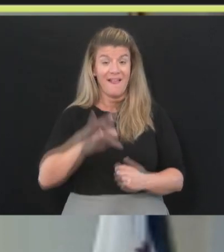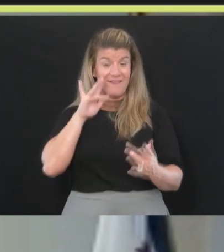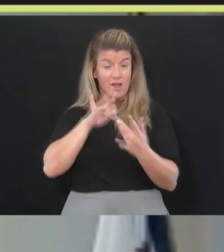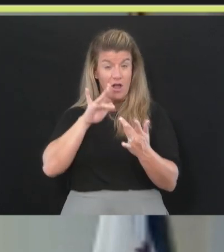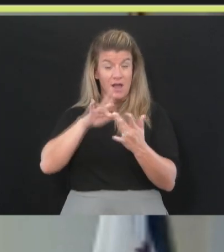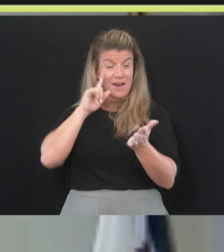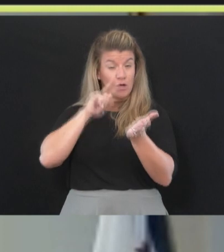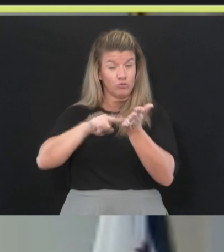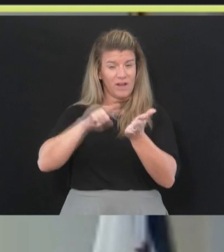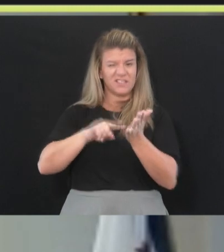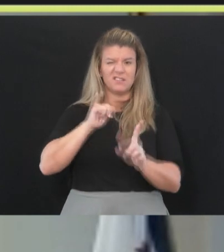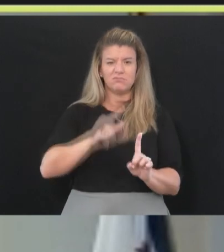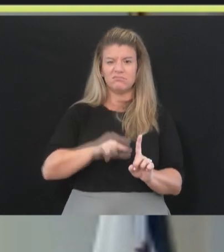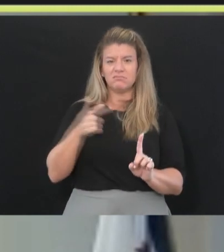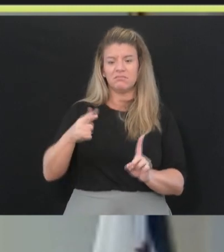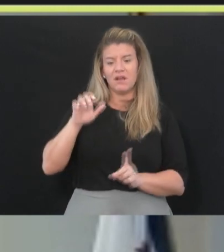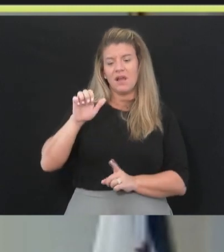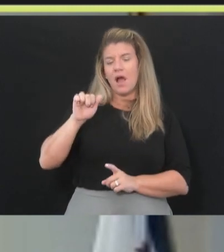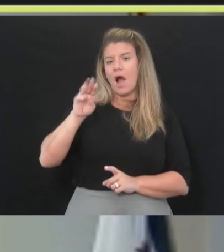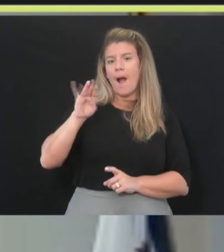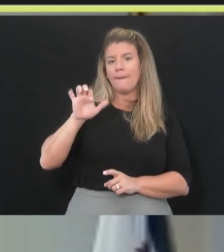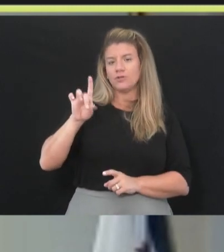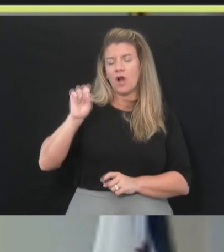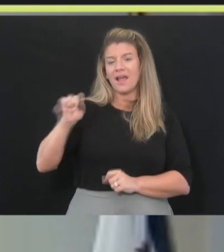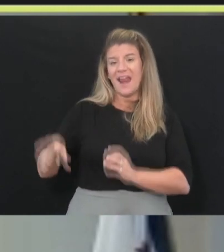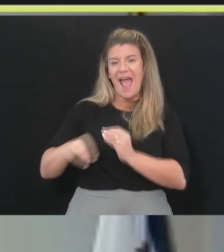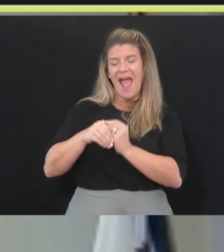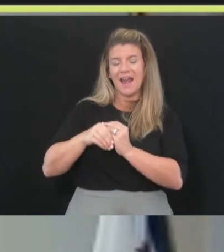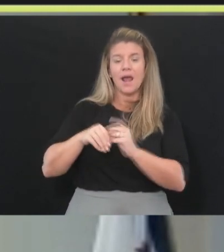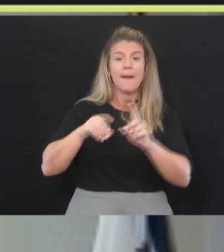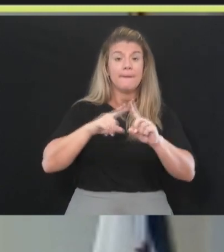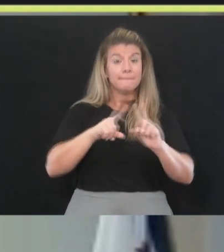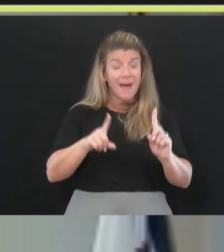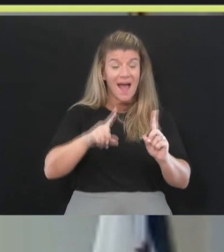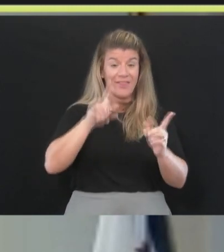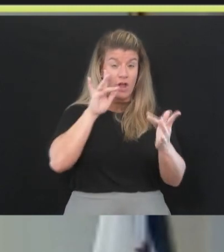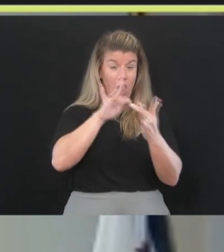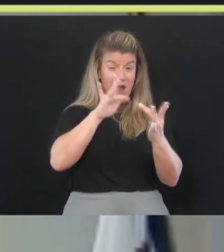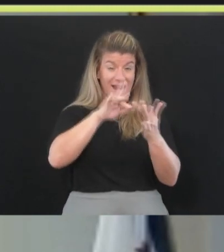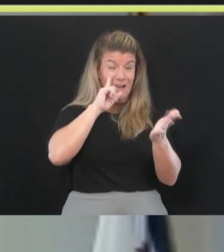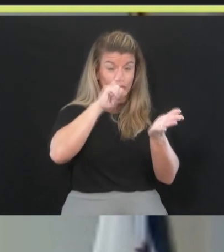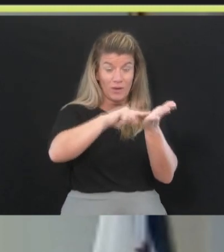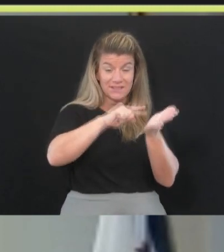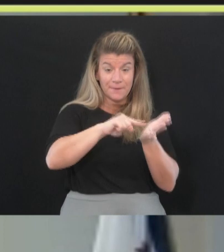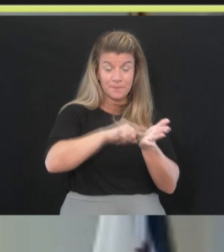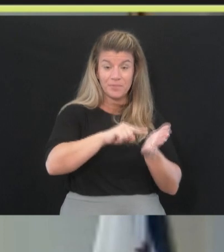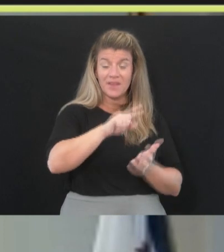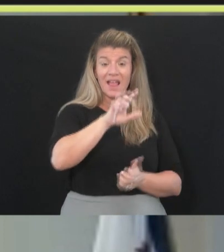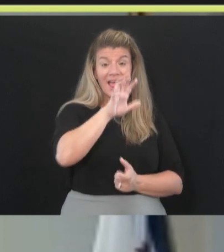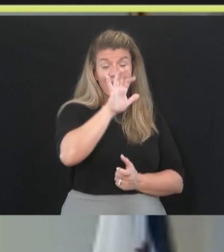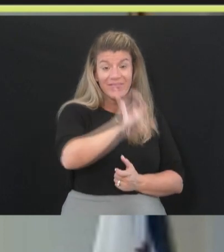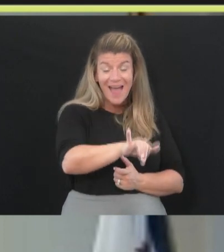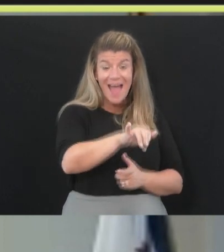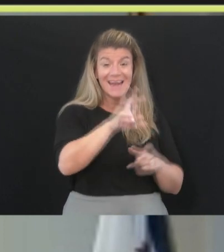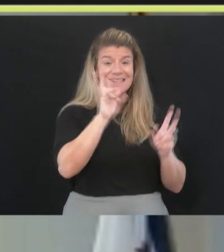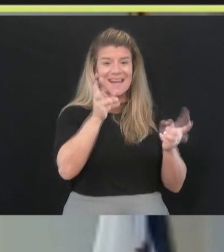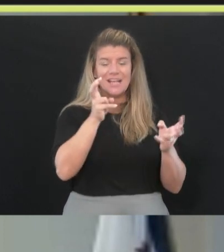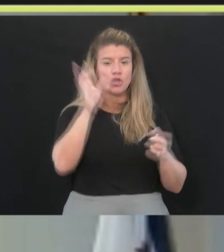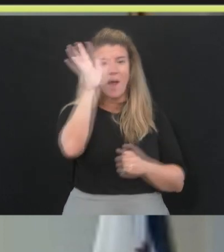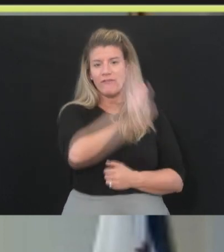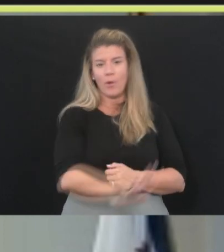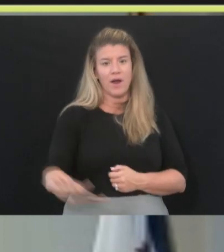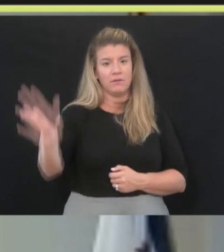let Dr. Amjad add to that here in a second, but in terms of contact tracing, that is an issue everywhere,